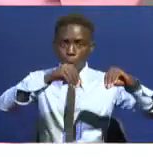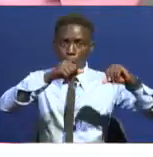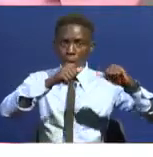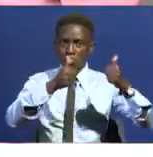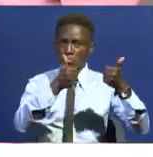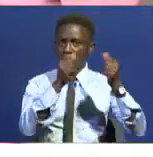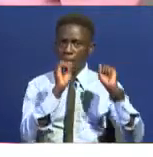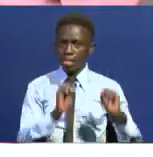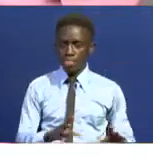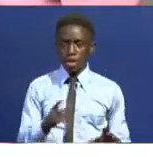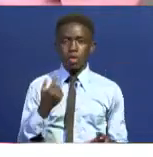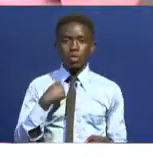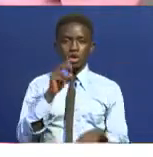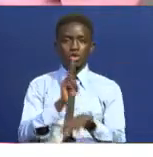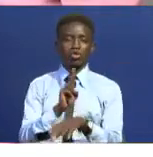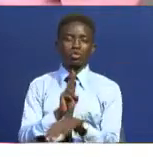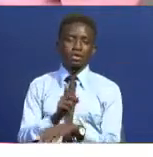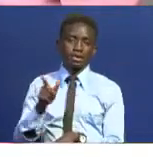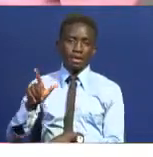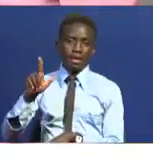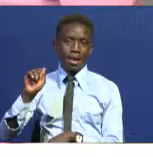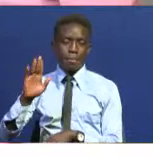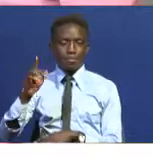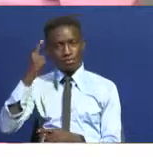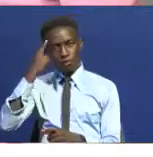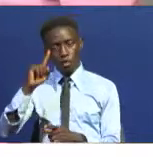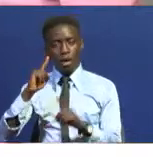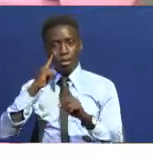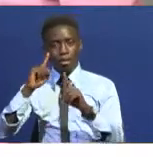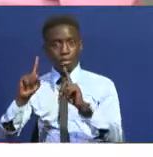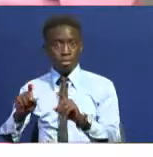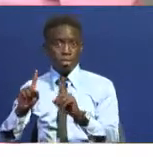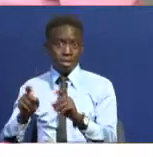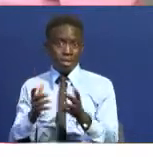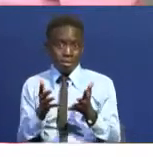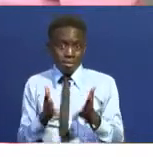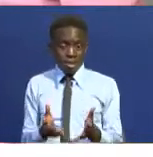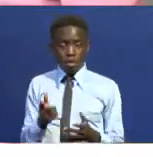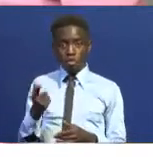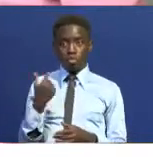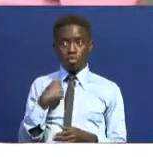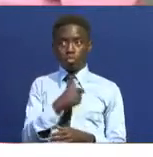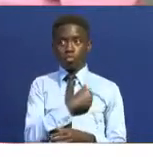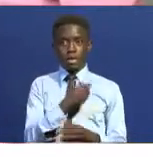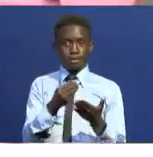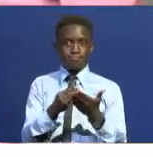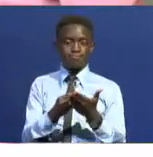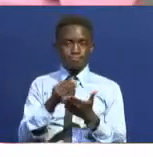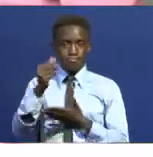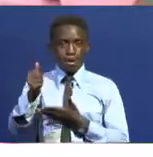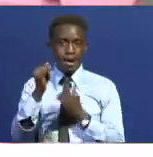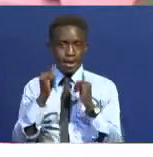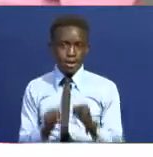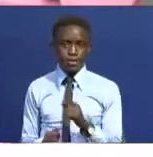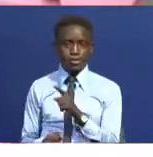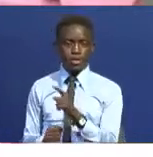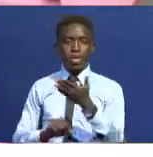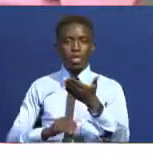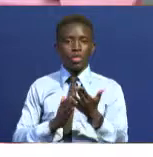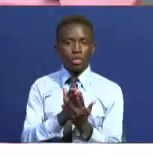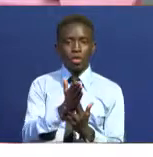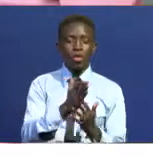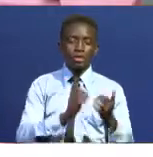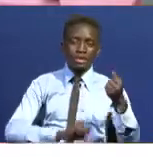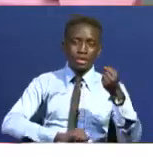we use. So basically, this is an equipment we have recently procured through the support of our